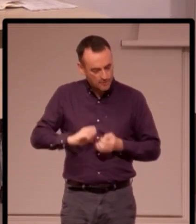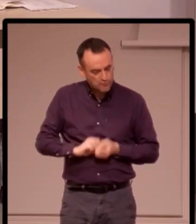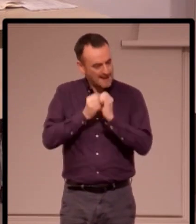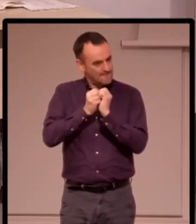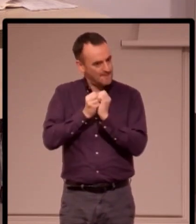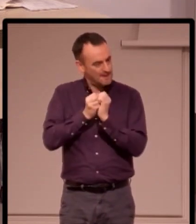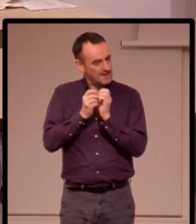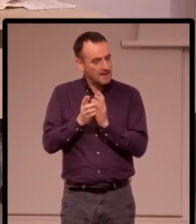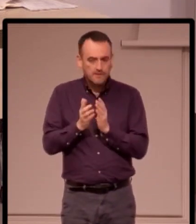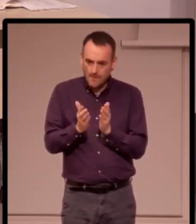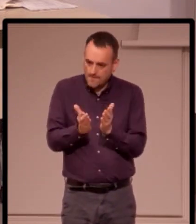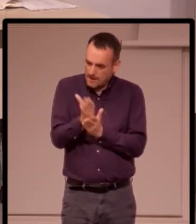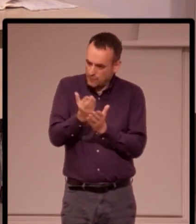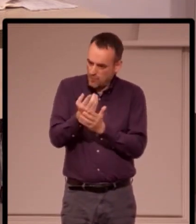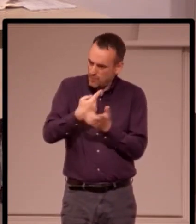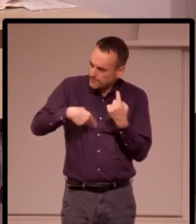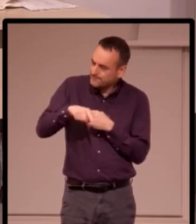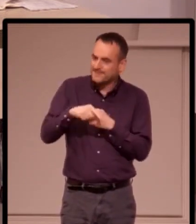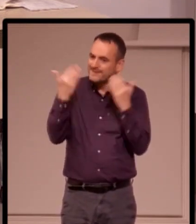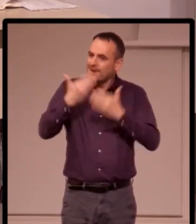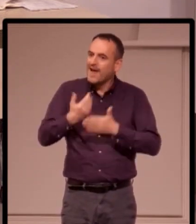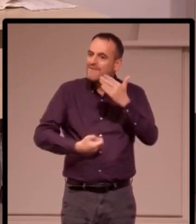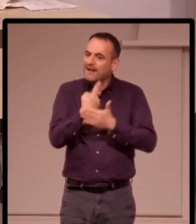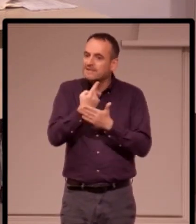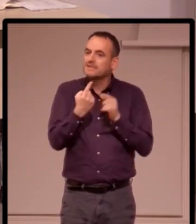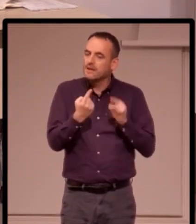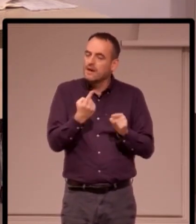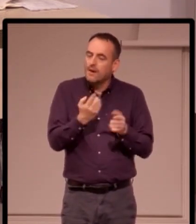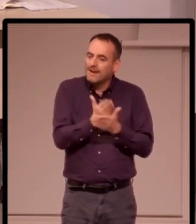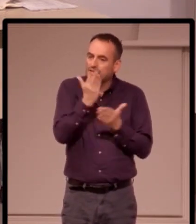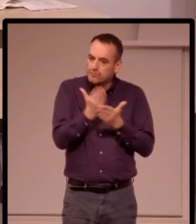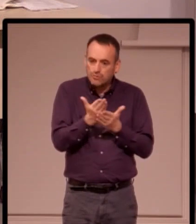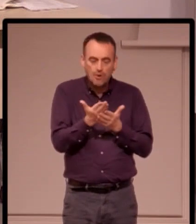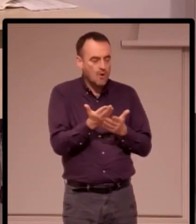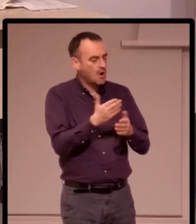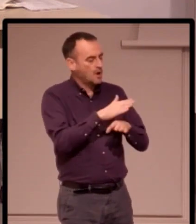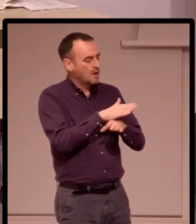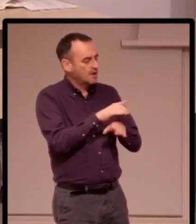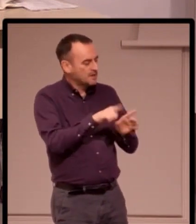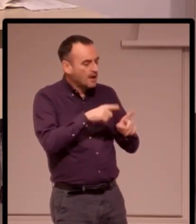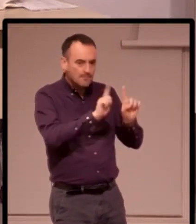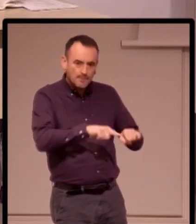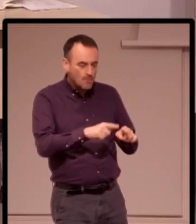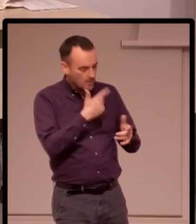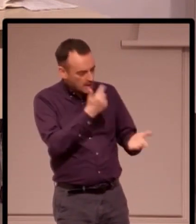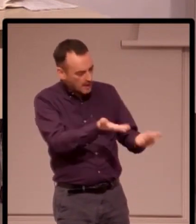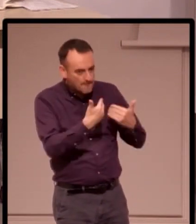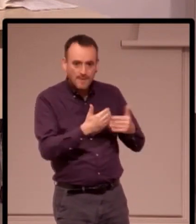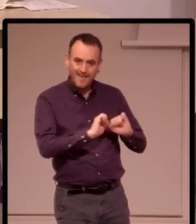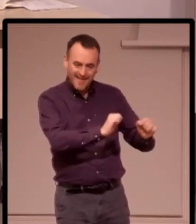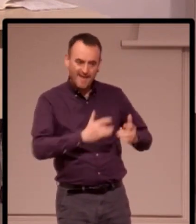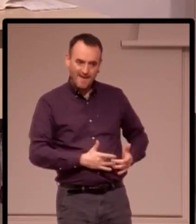making sure that these events are inclusive for young people or for children to come along and really elevate their